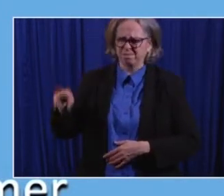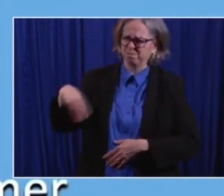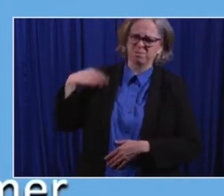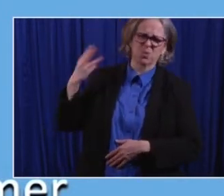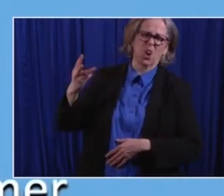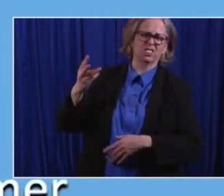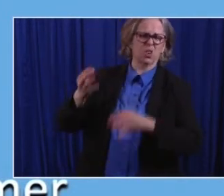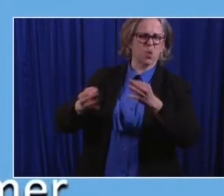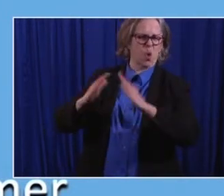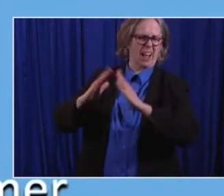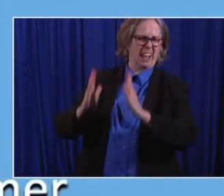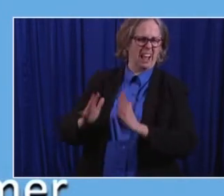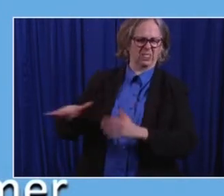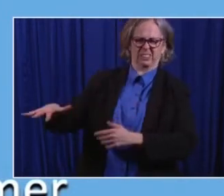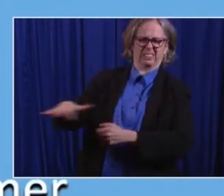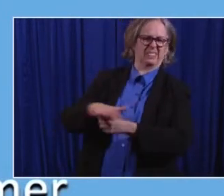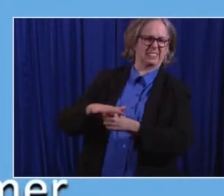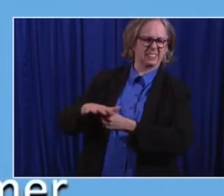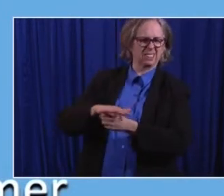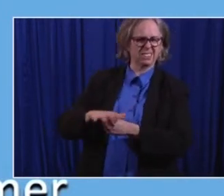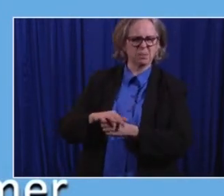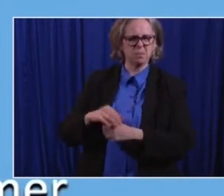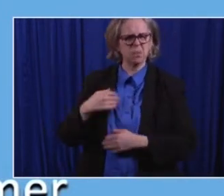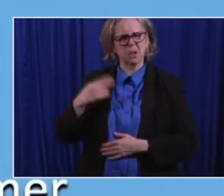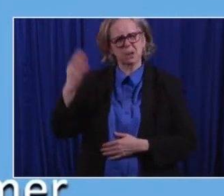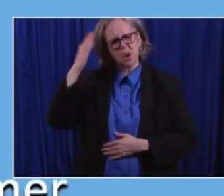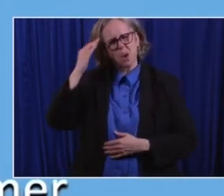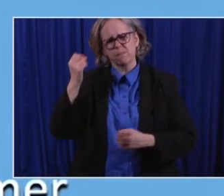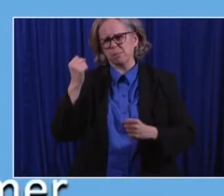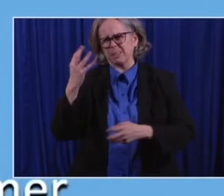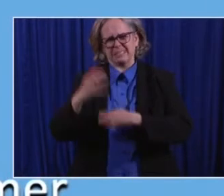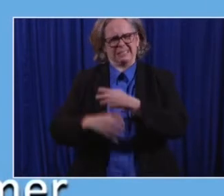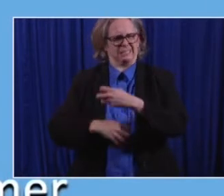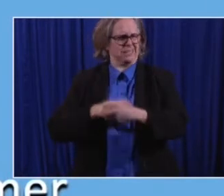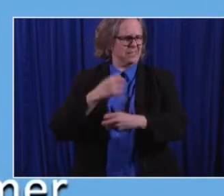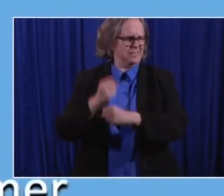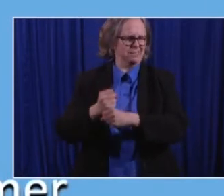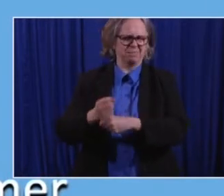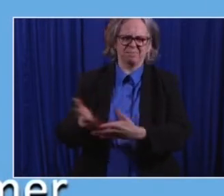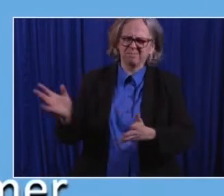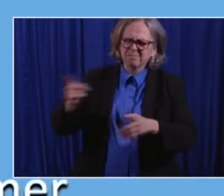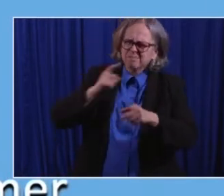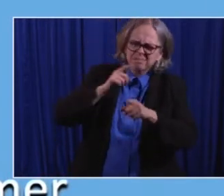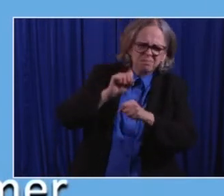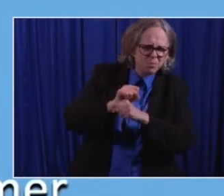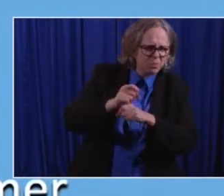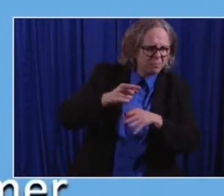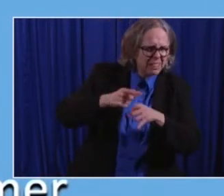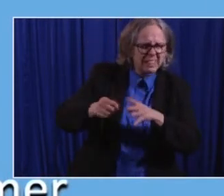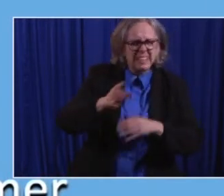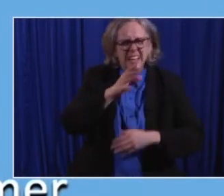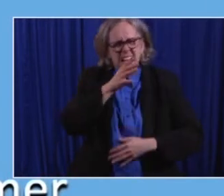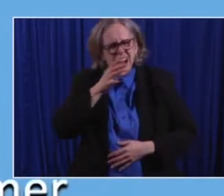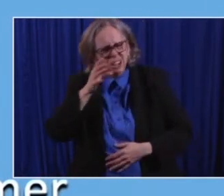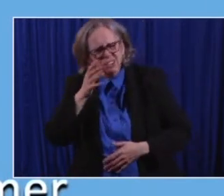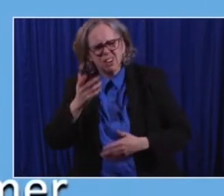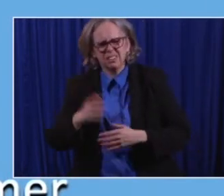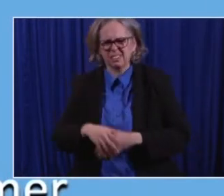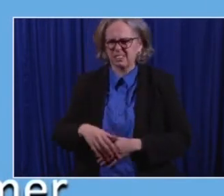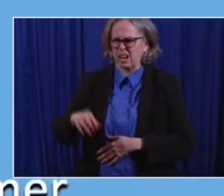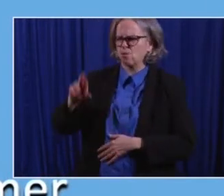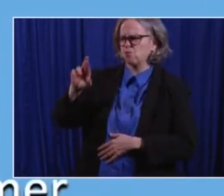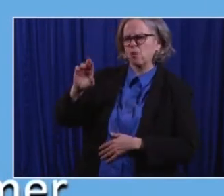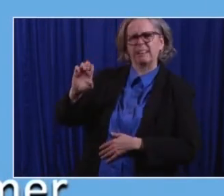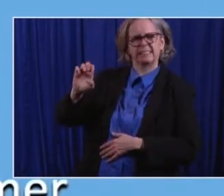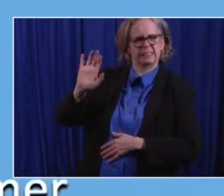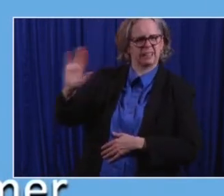He spent his career working agriculture, real estate, farm management. We first got to know John when he was my